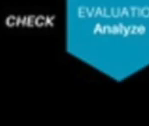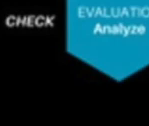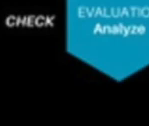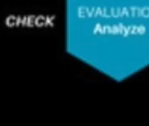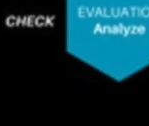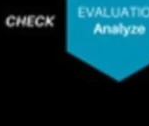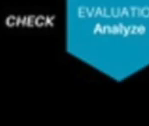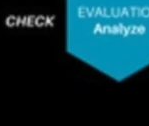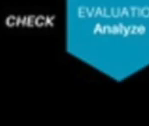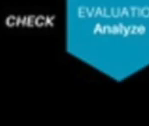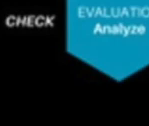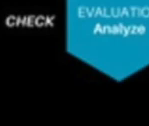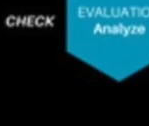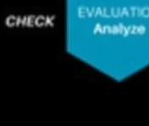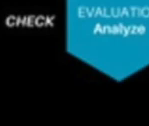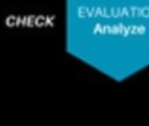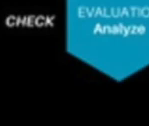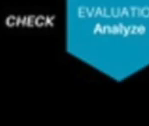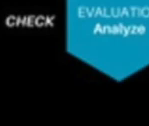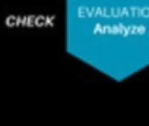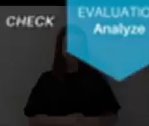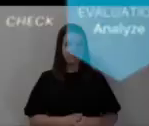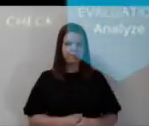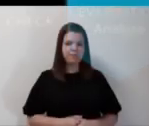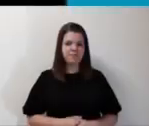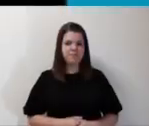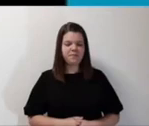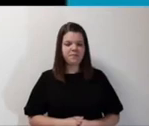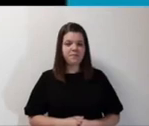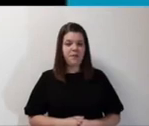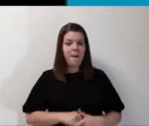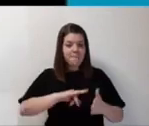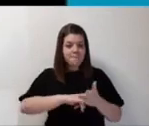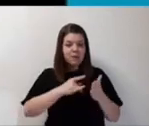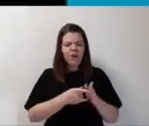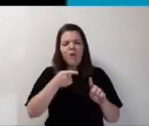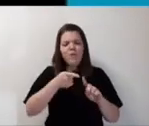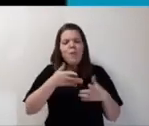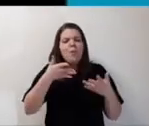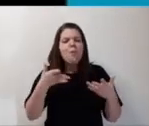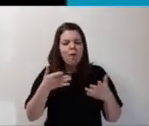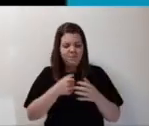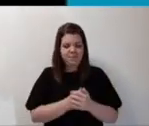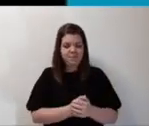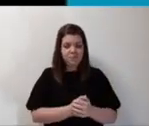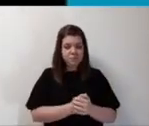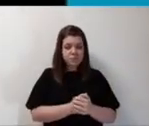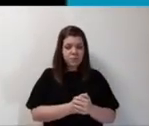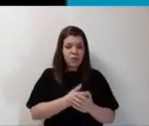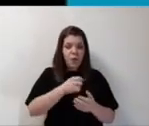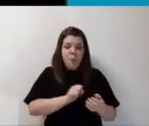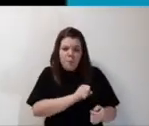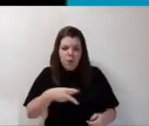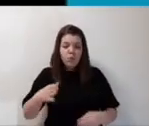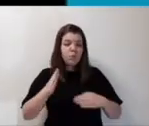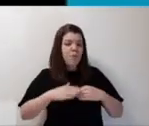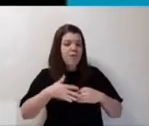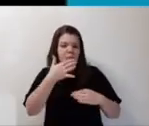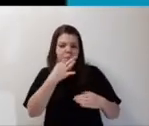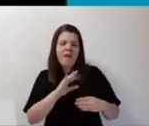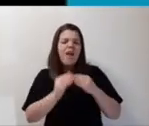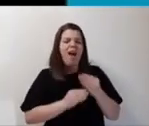to take a minimum viable product, MVP, which in education would be the most important thing that each student should